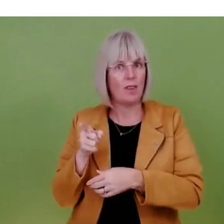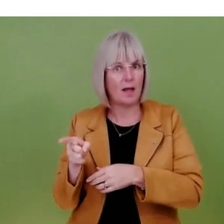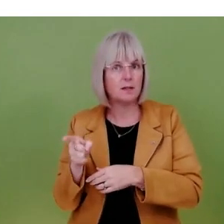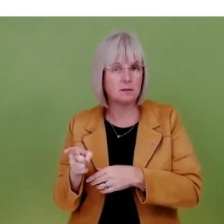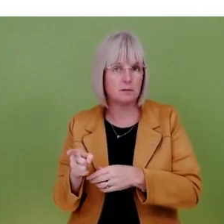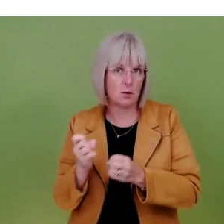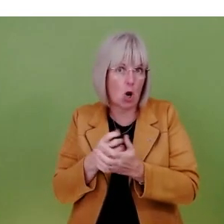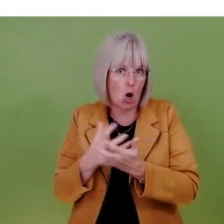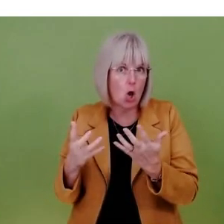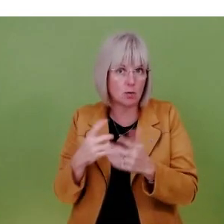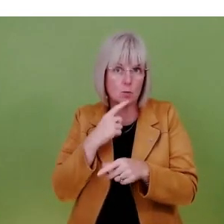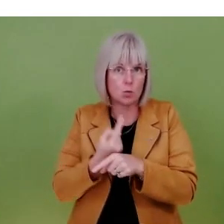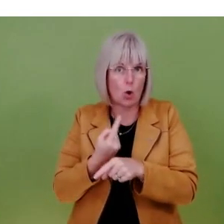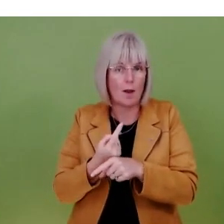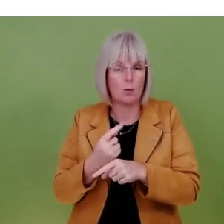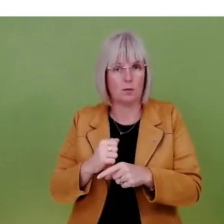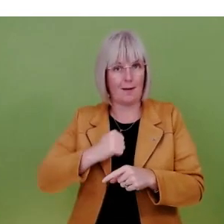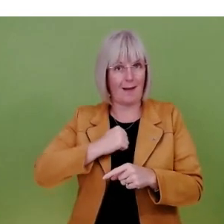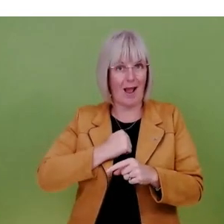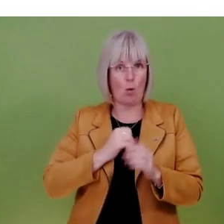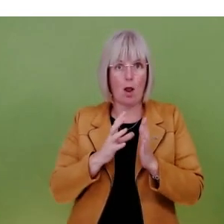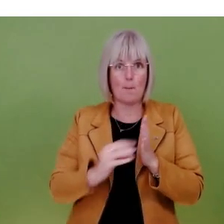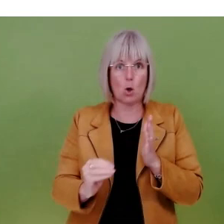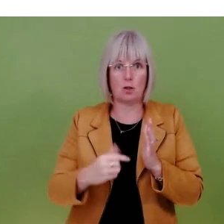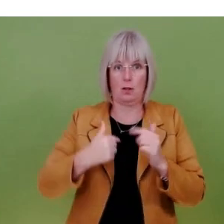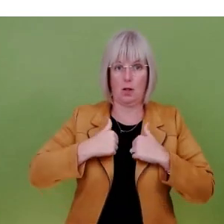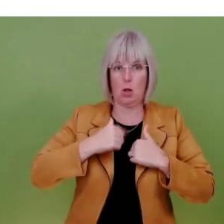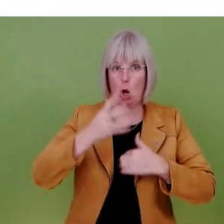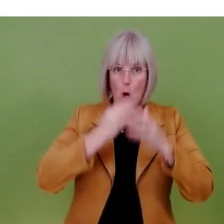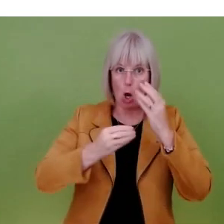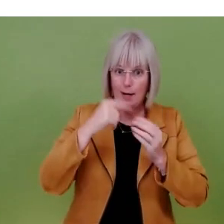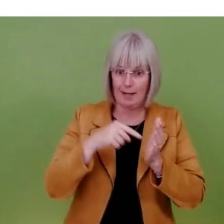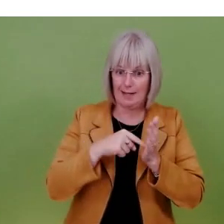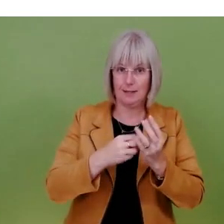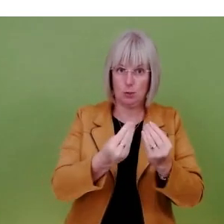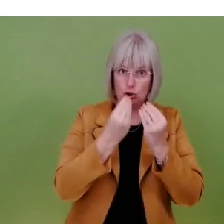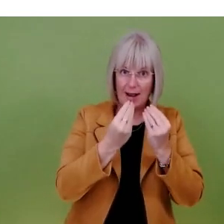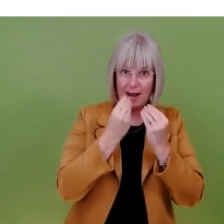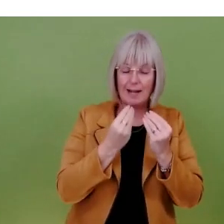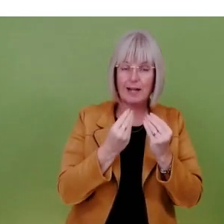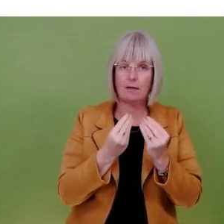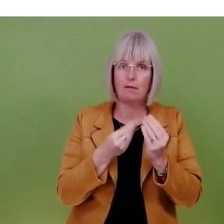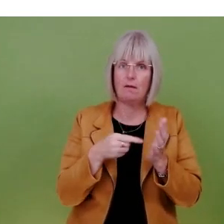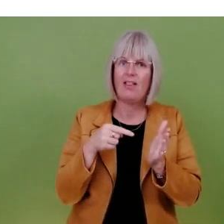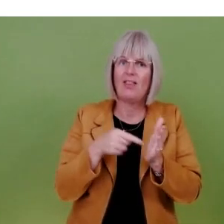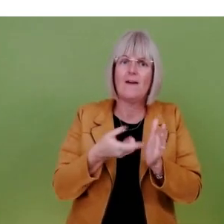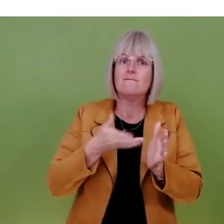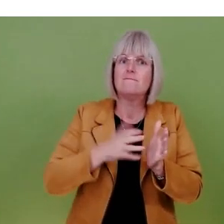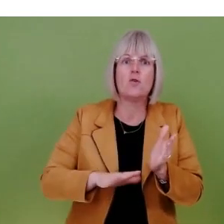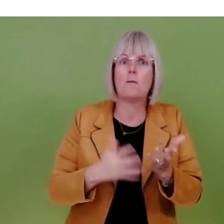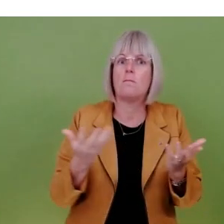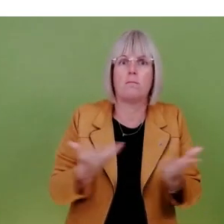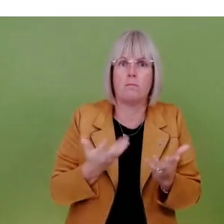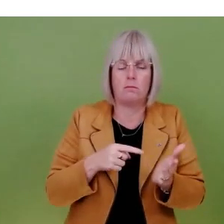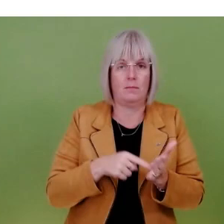extent were the models that we were learning about and being trained in the product of a very particular lens, a particular